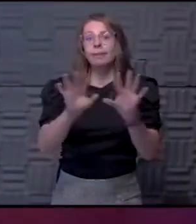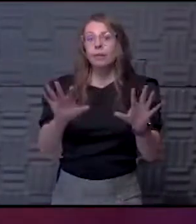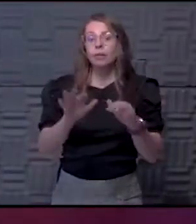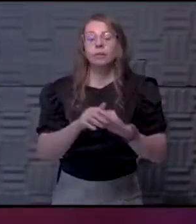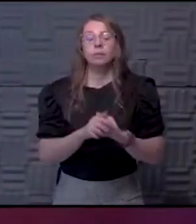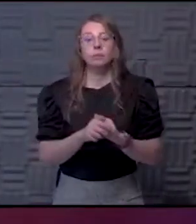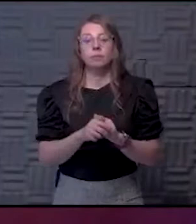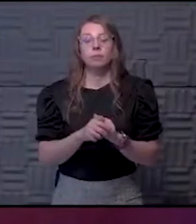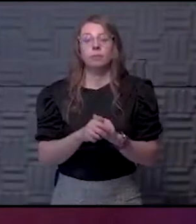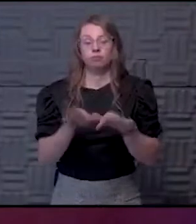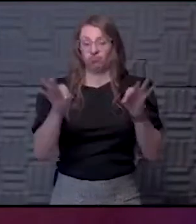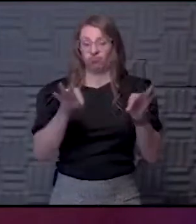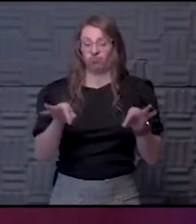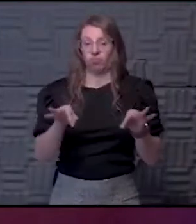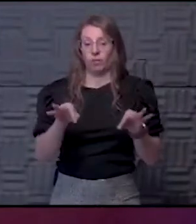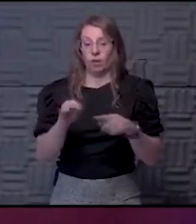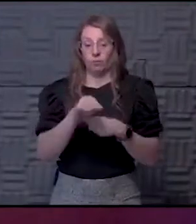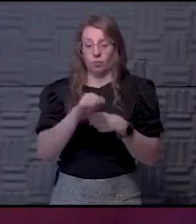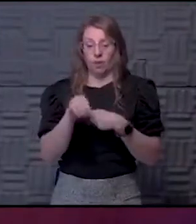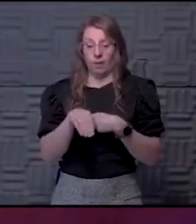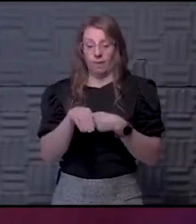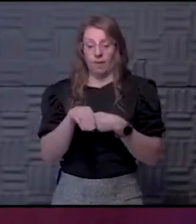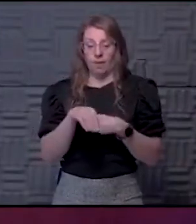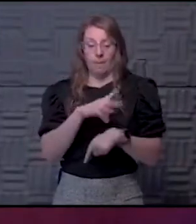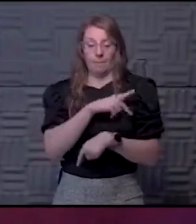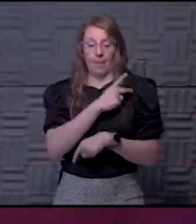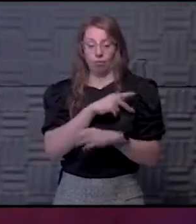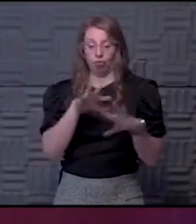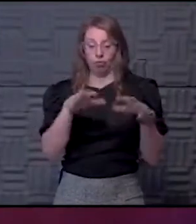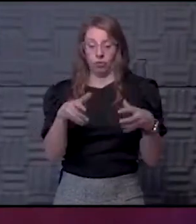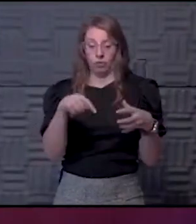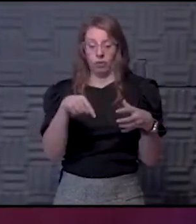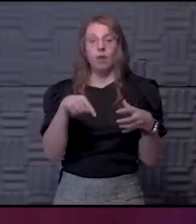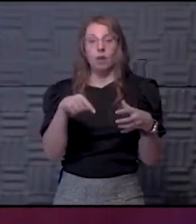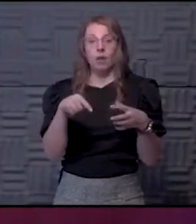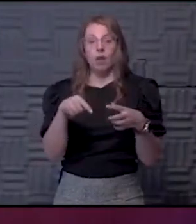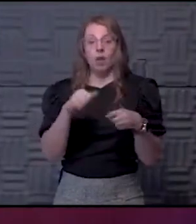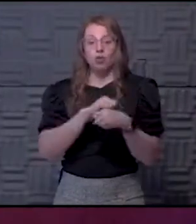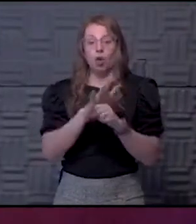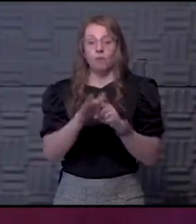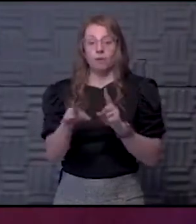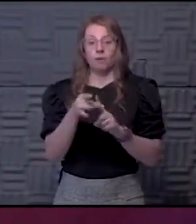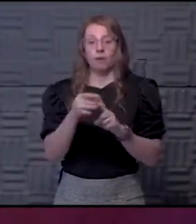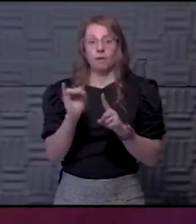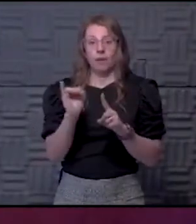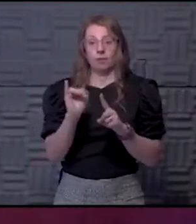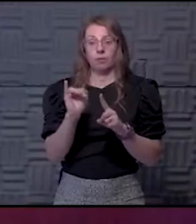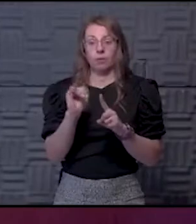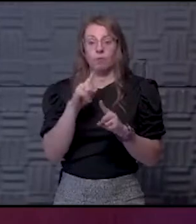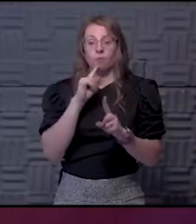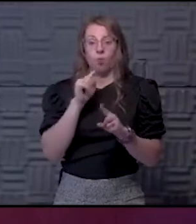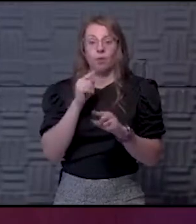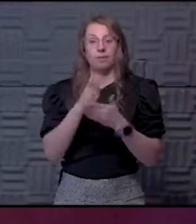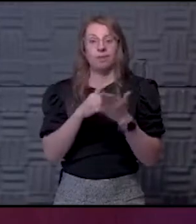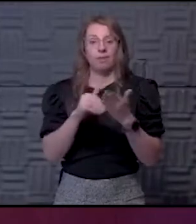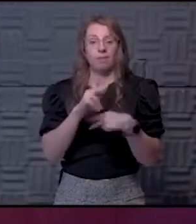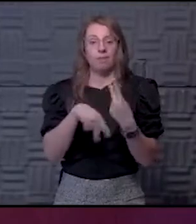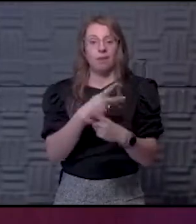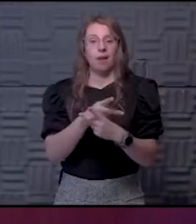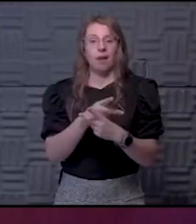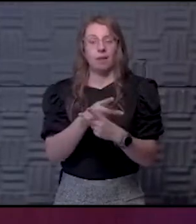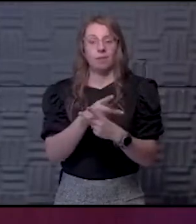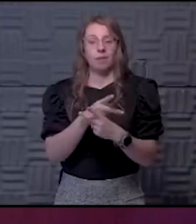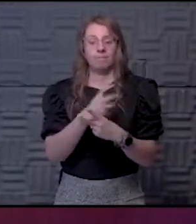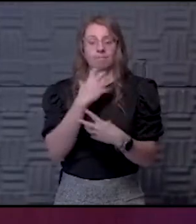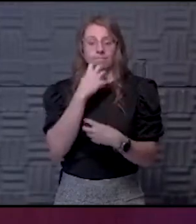the percentage of patients who have had a COVID infection who are reporting some sort of